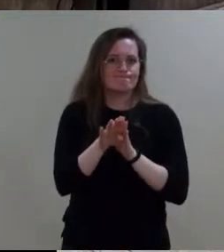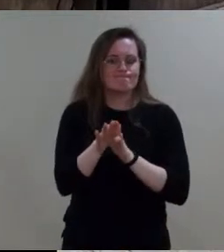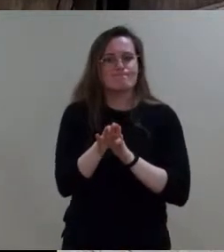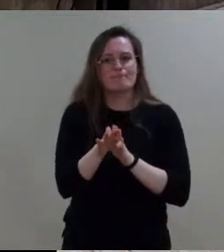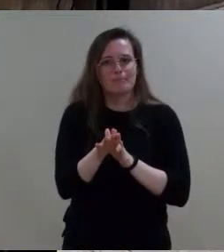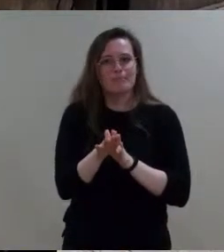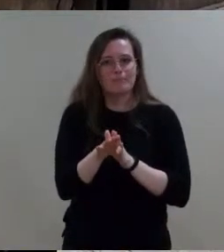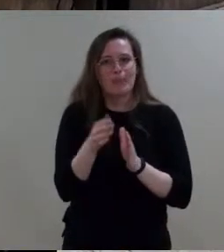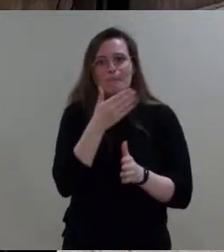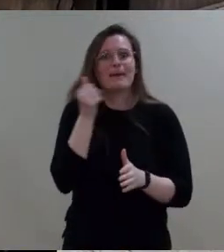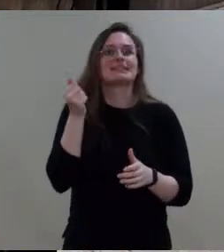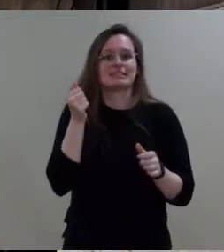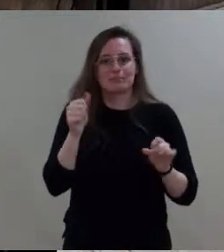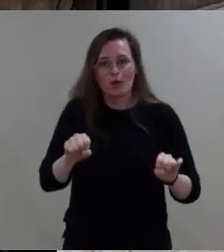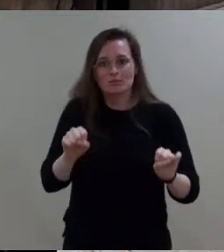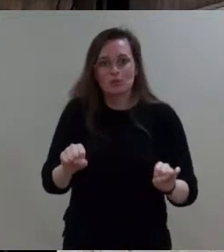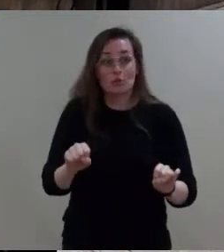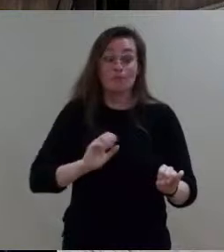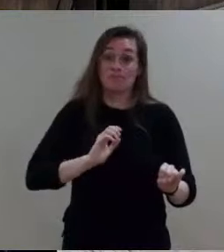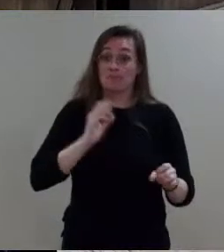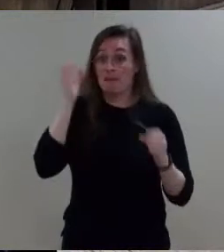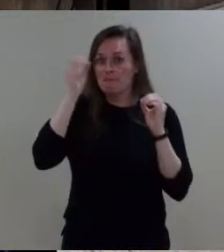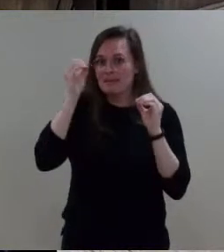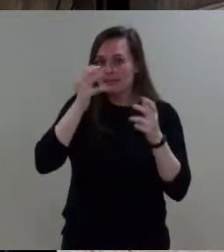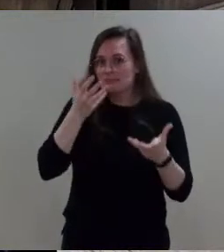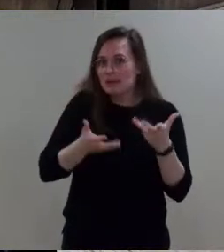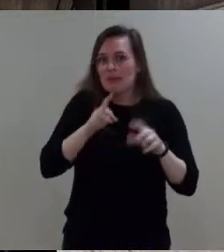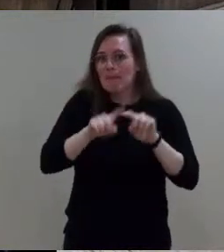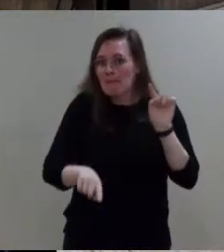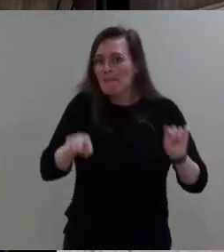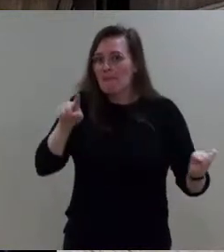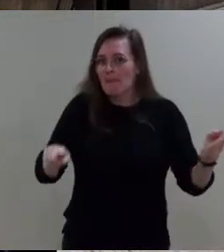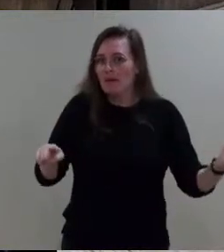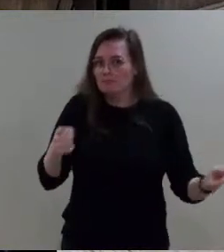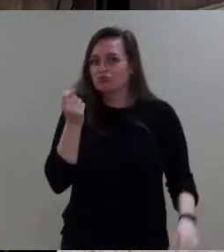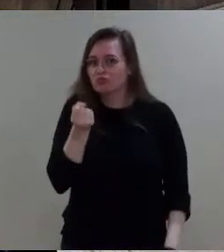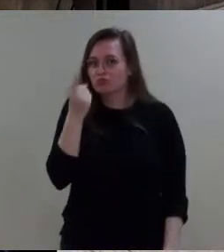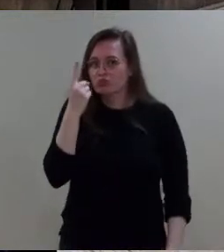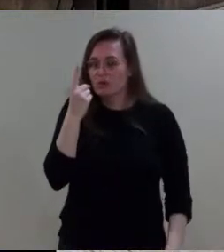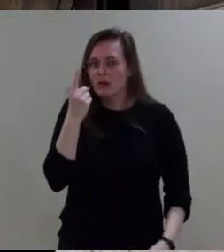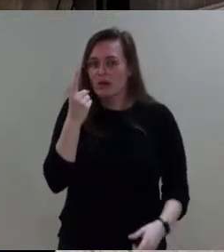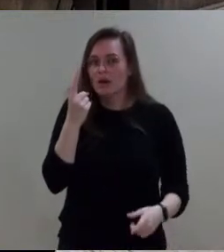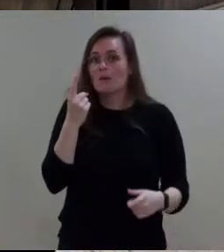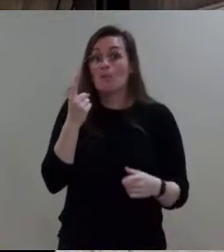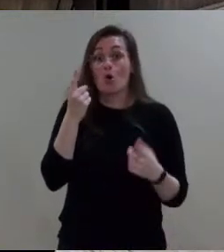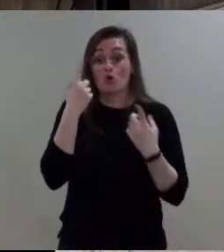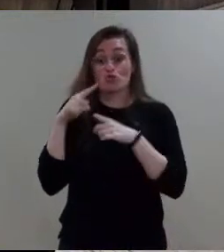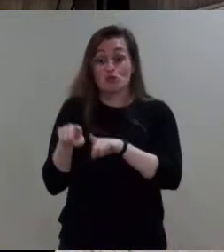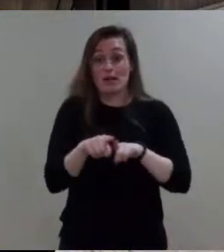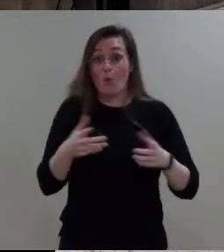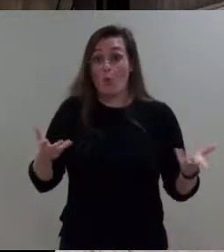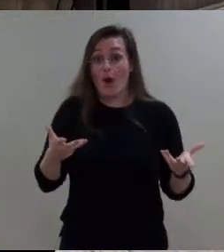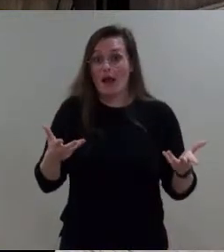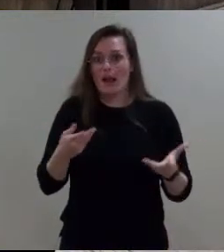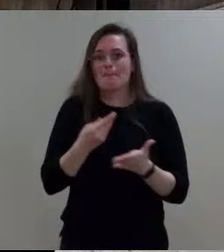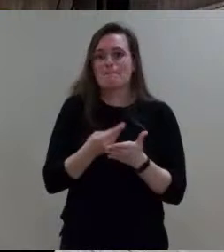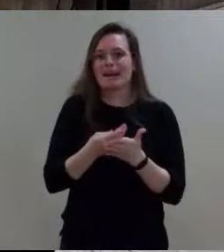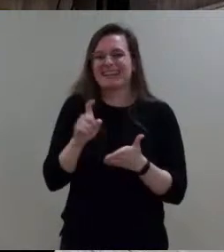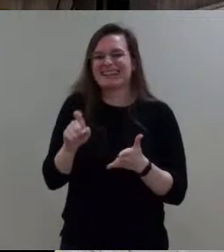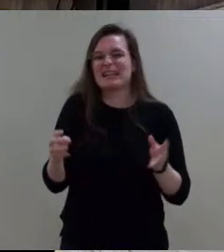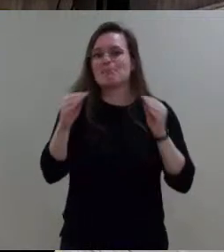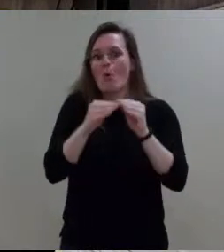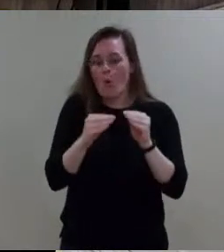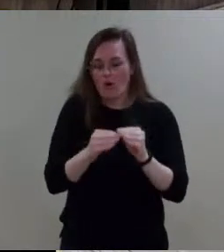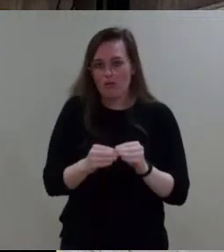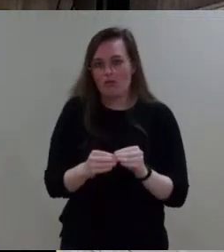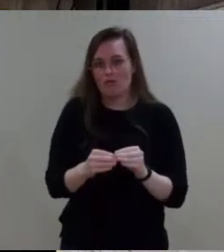differ, based on our opinions. Regardless, we need more money, I think, is the crux of this sort of